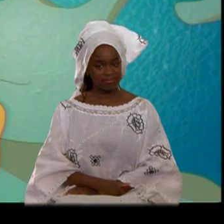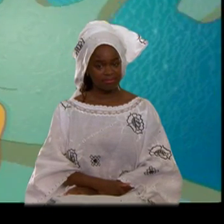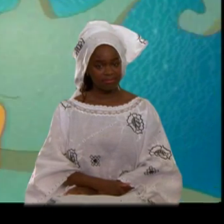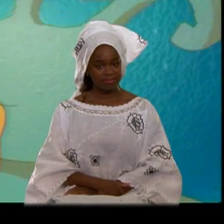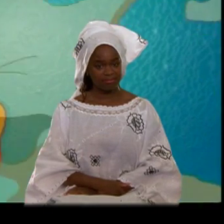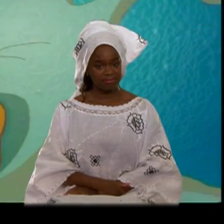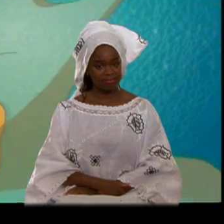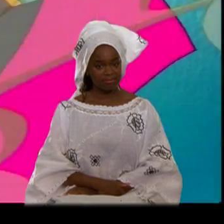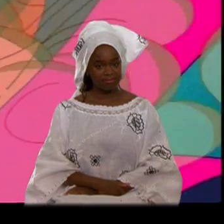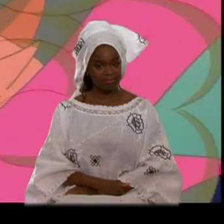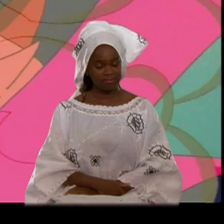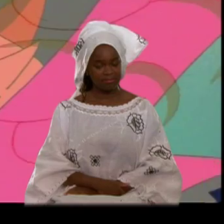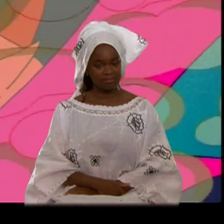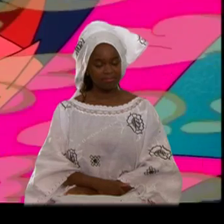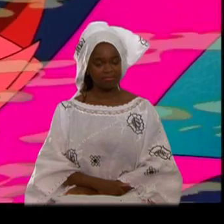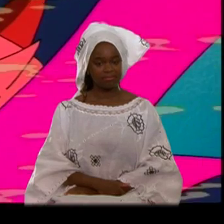diseases.